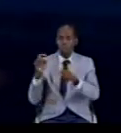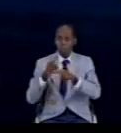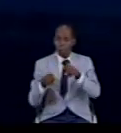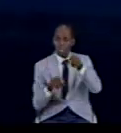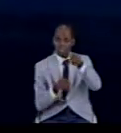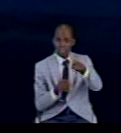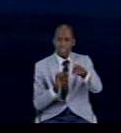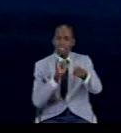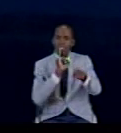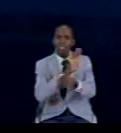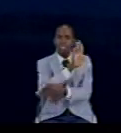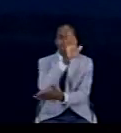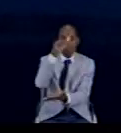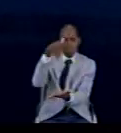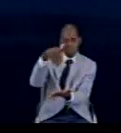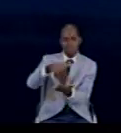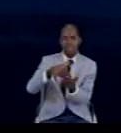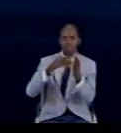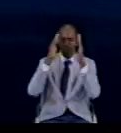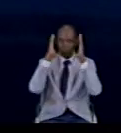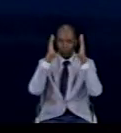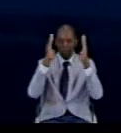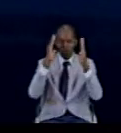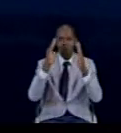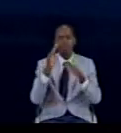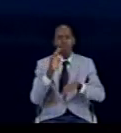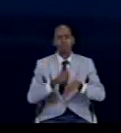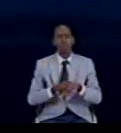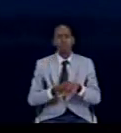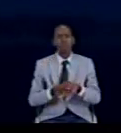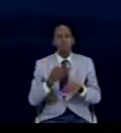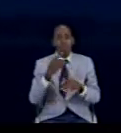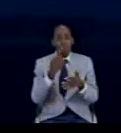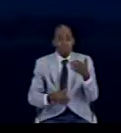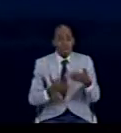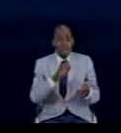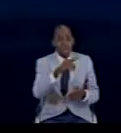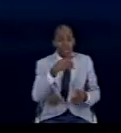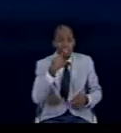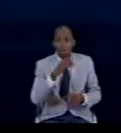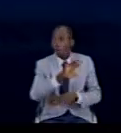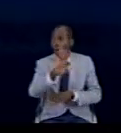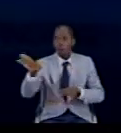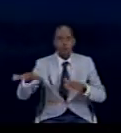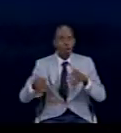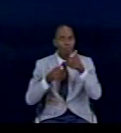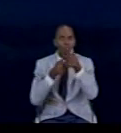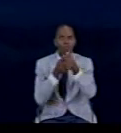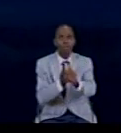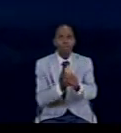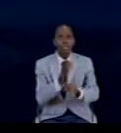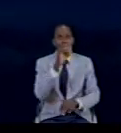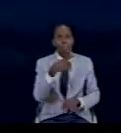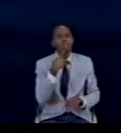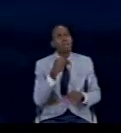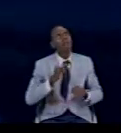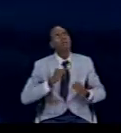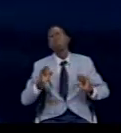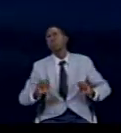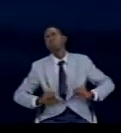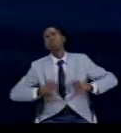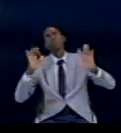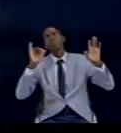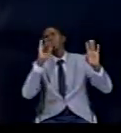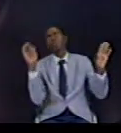one is like the mouthpiece of the rest of them. And whatever he says he wants to do, if he says, I don't think I want to follow